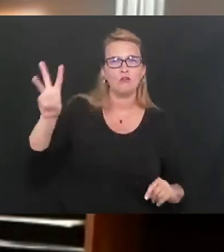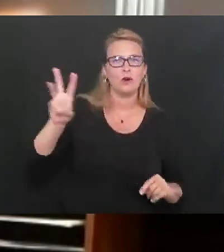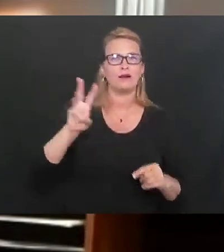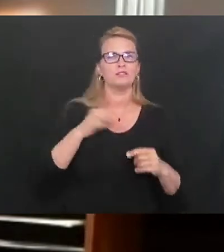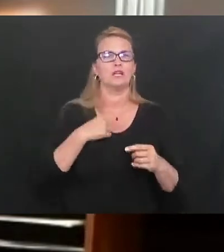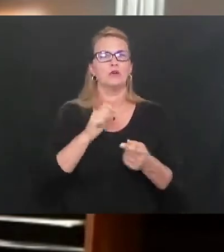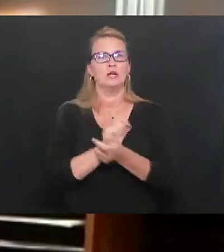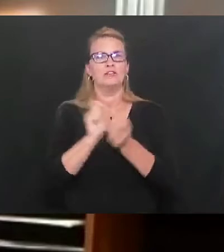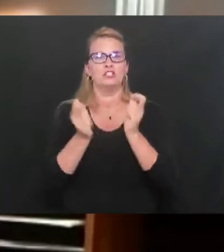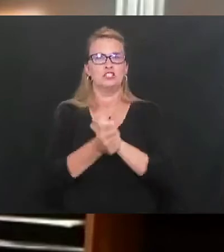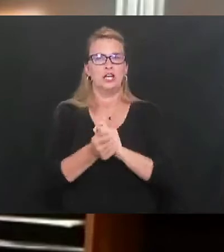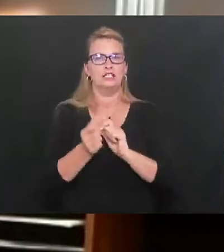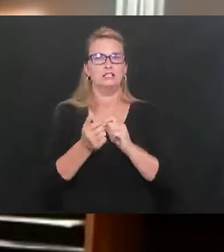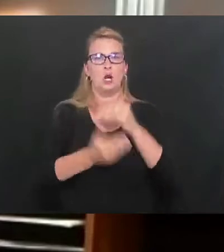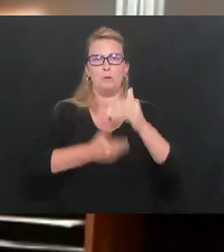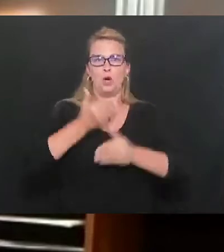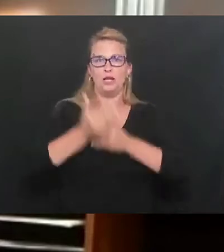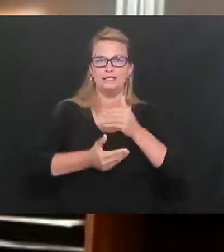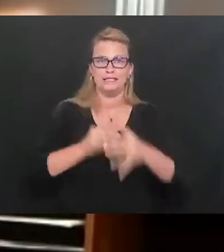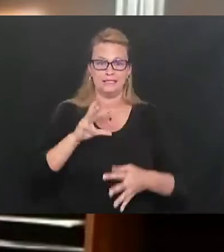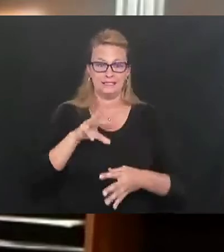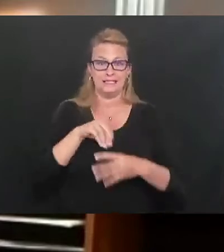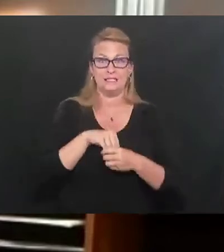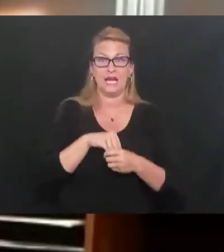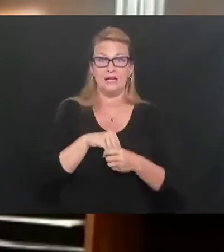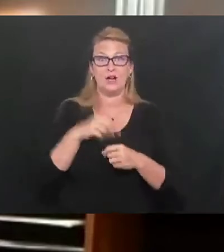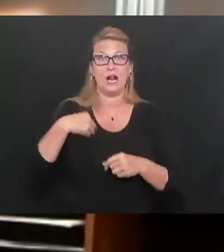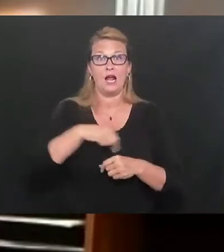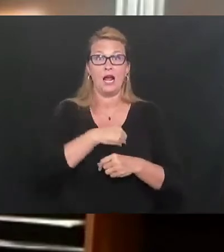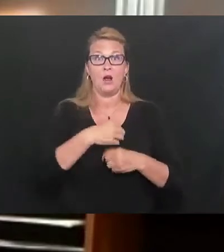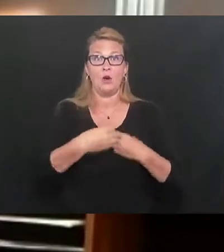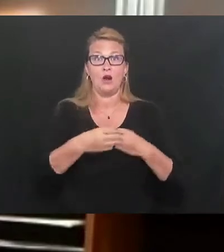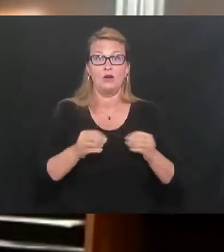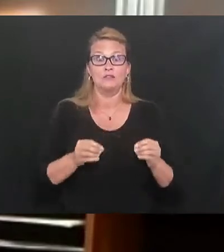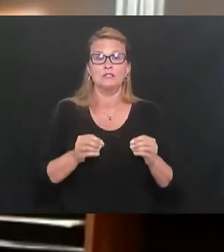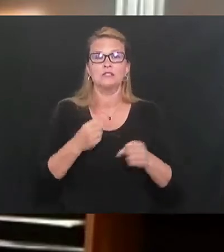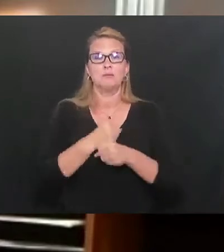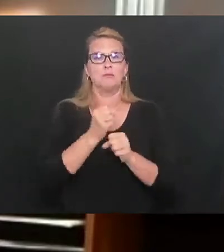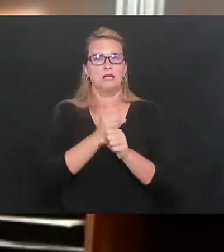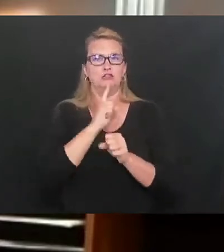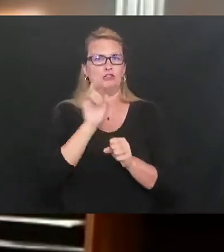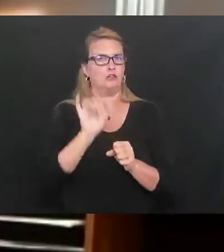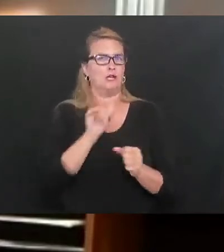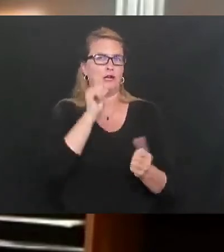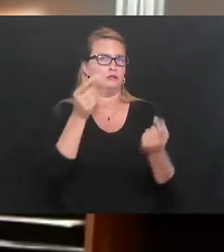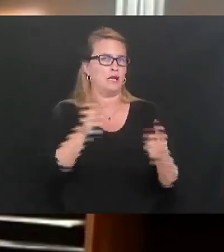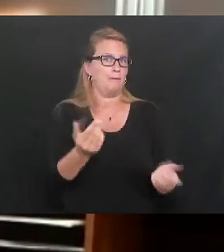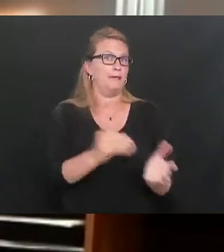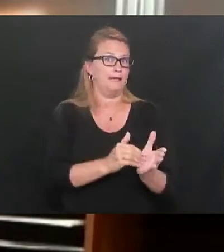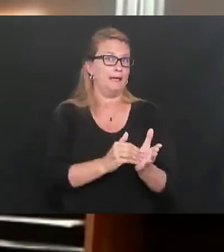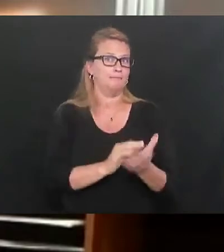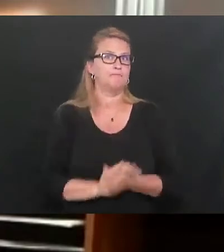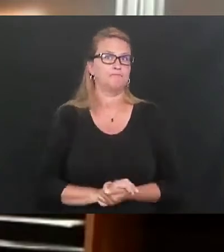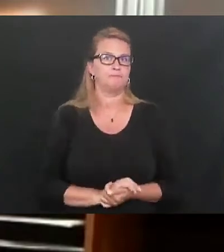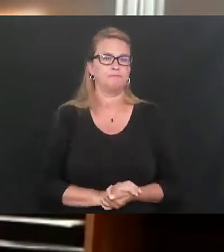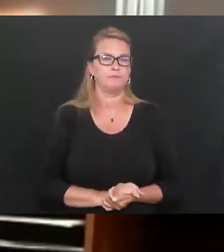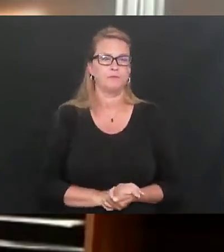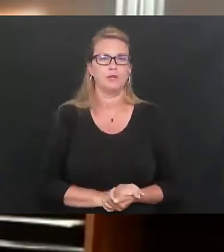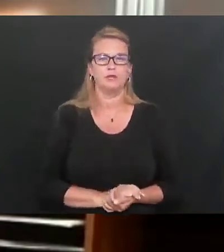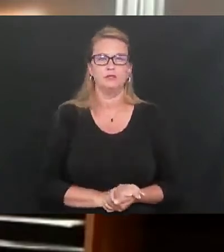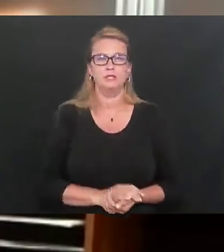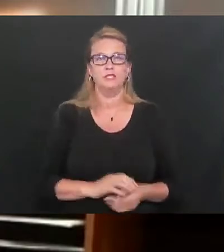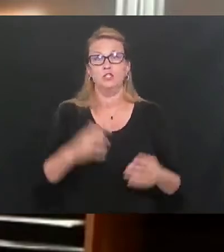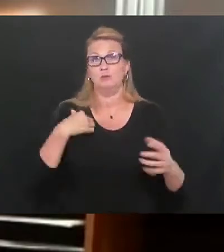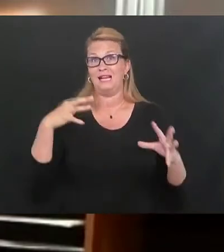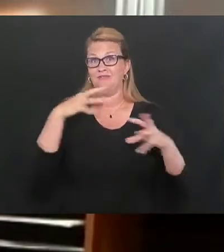changed processes internally to make sure that we mitigate or prevent this from happening in the future. So just to sum it